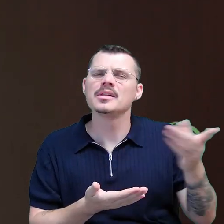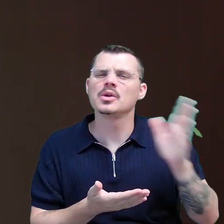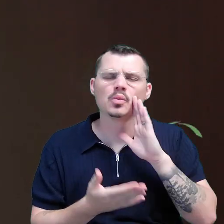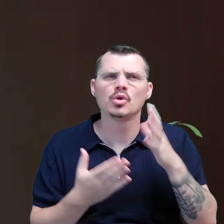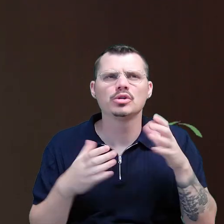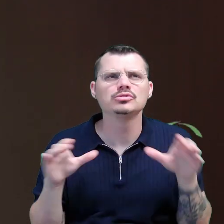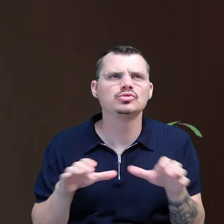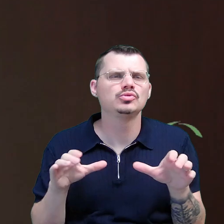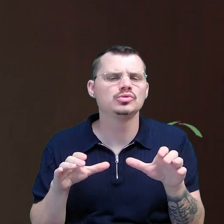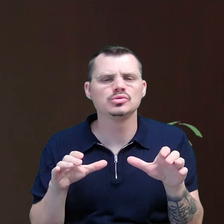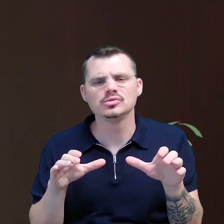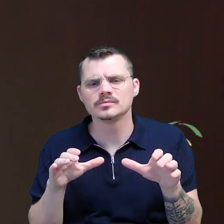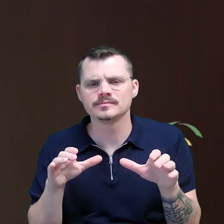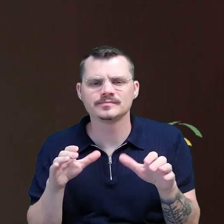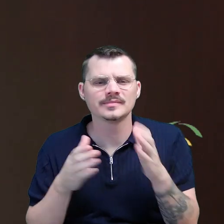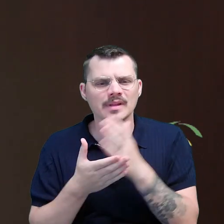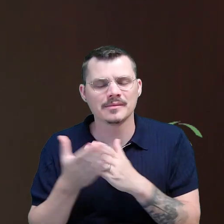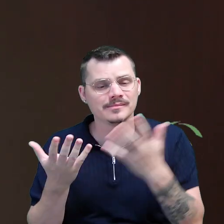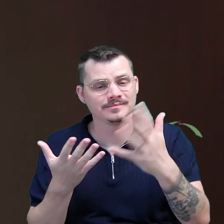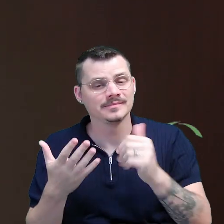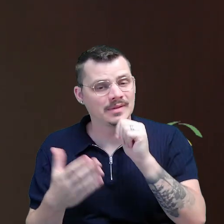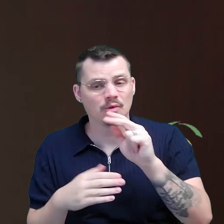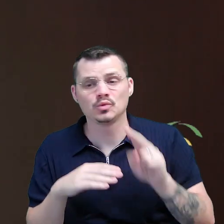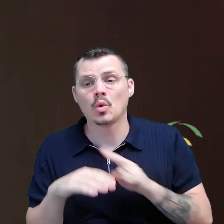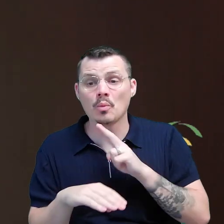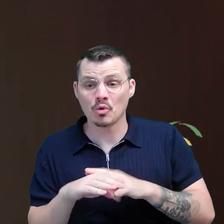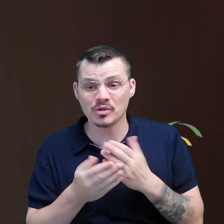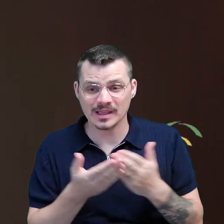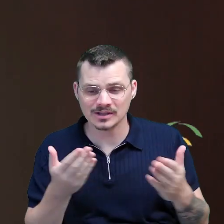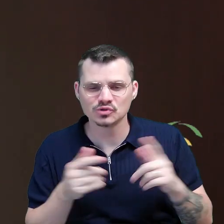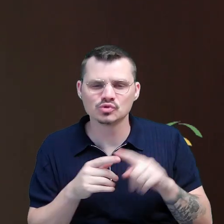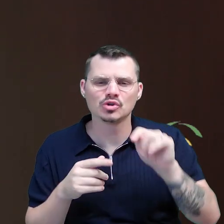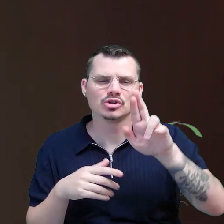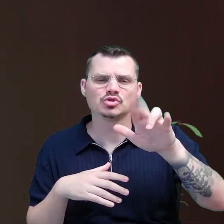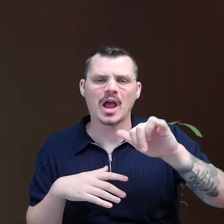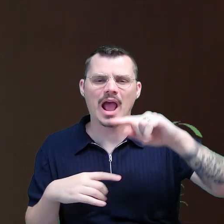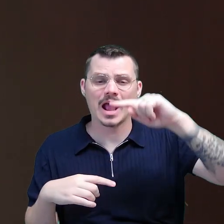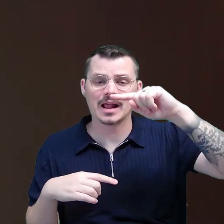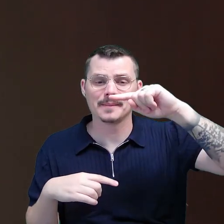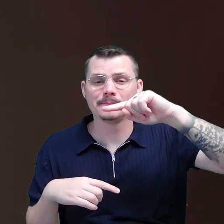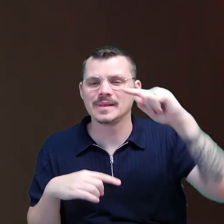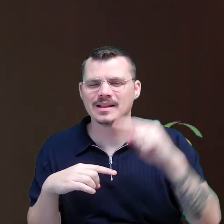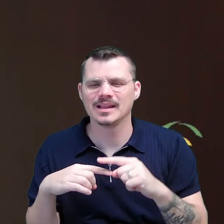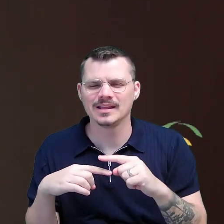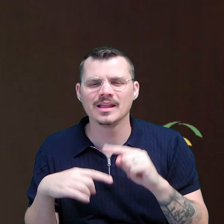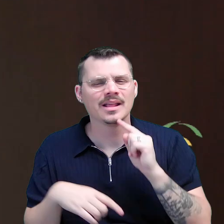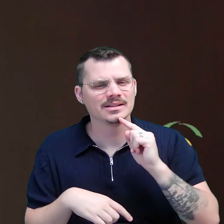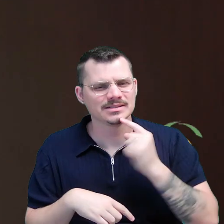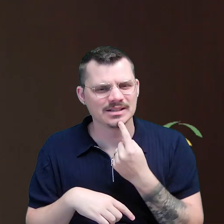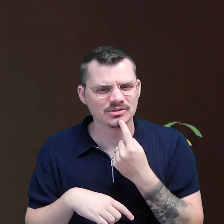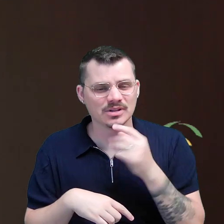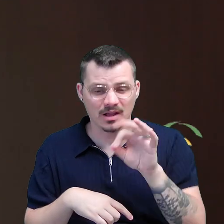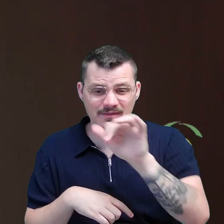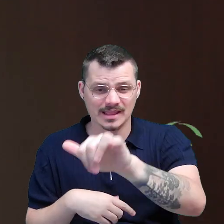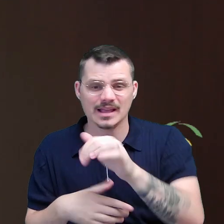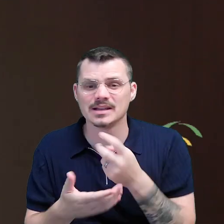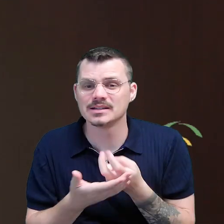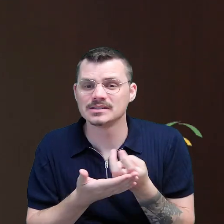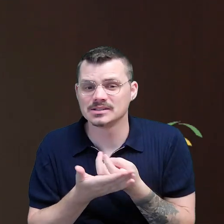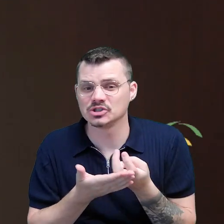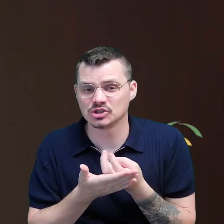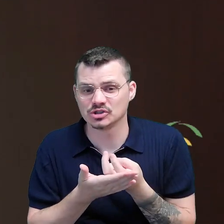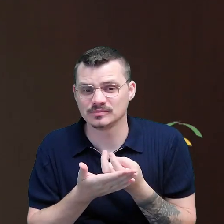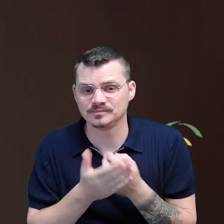very, very unusual things to try and mitigate the seriousness of the seizure.